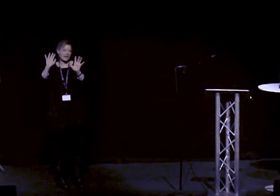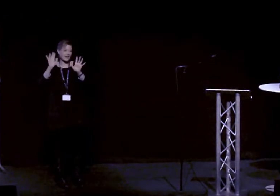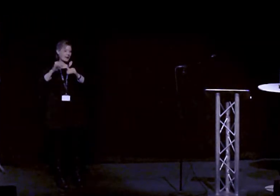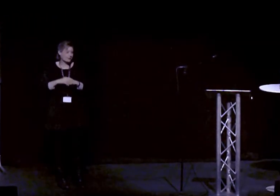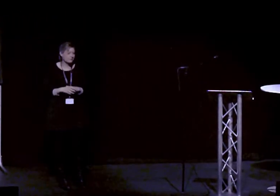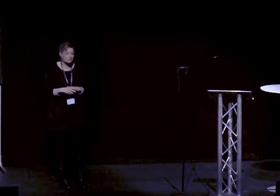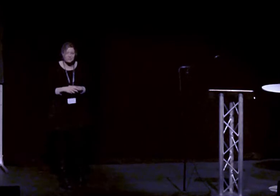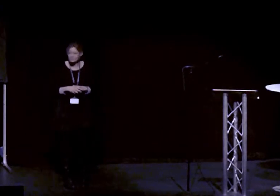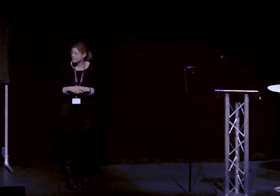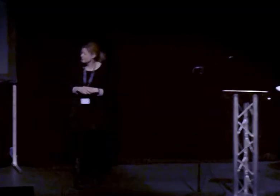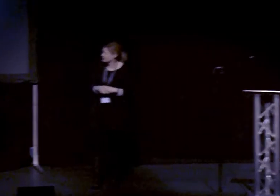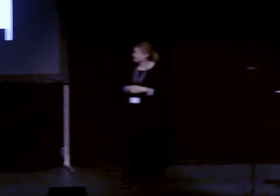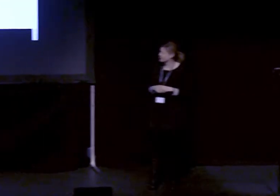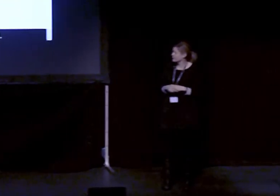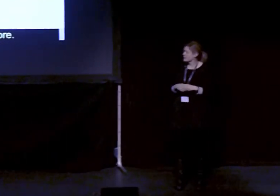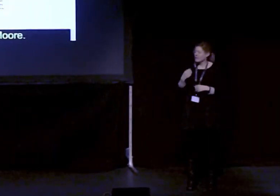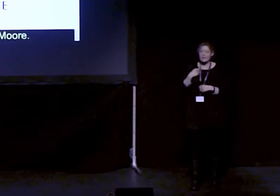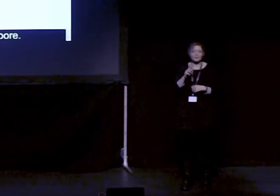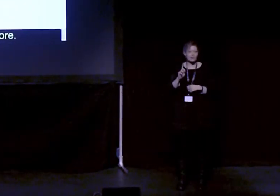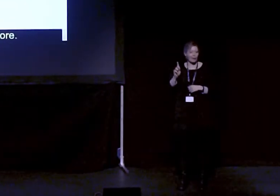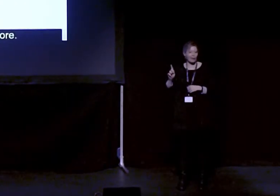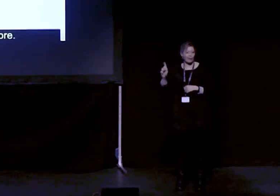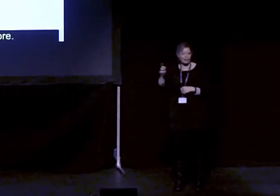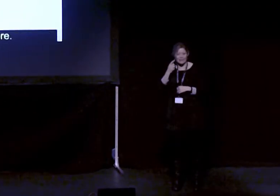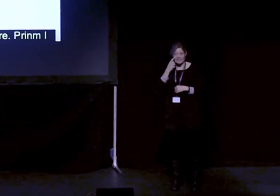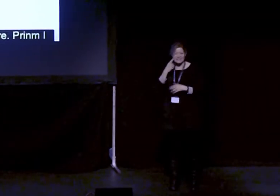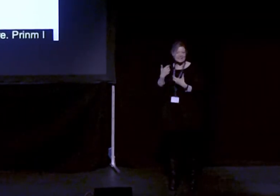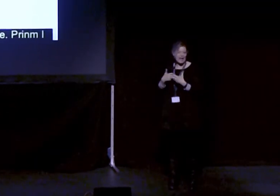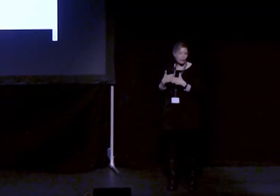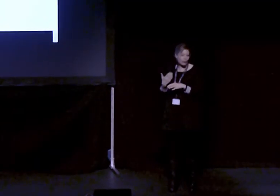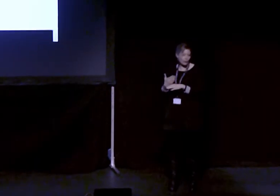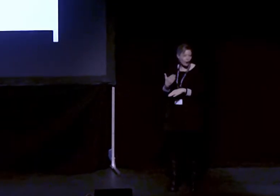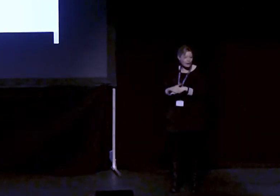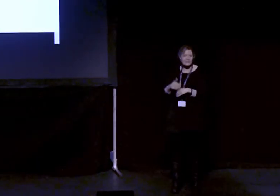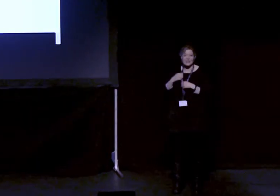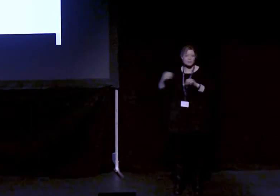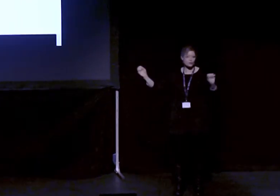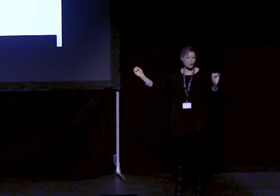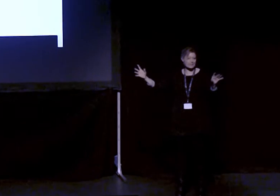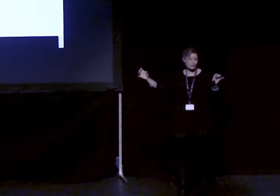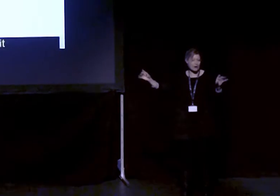Try this trick and walk over to this side, see how it works. Can you get a stereo effect?